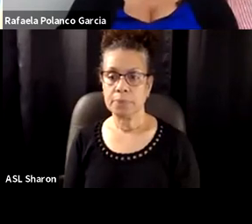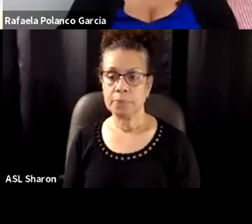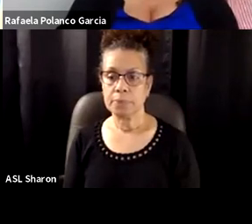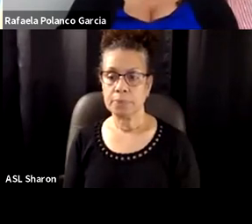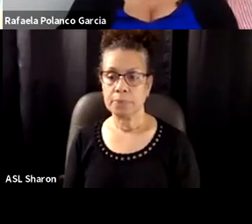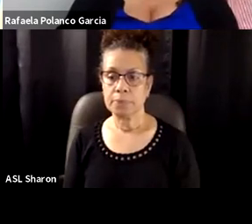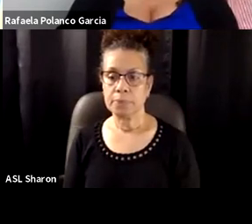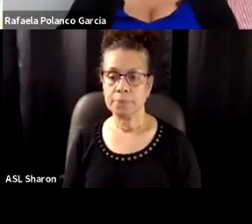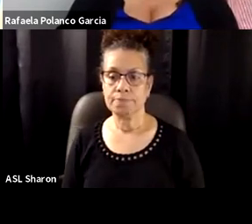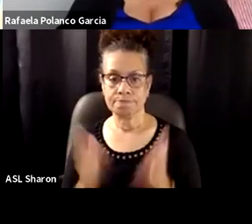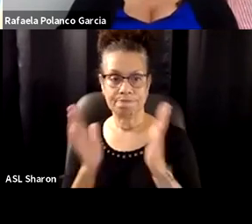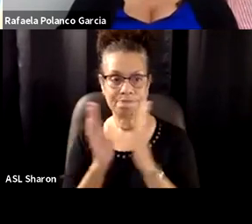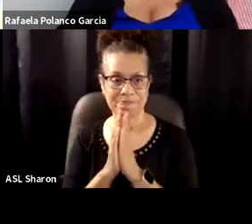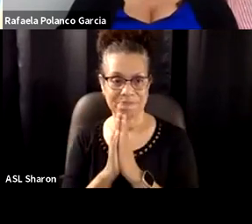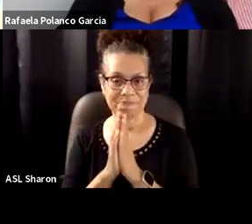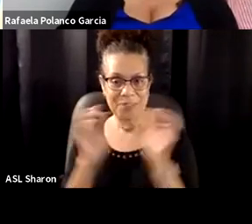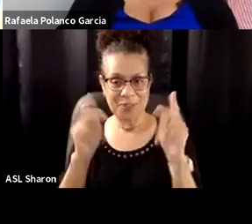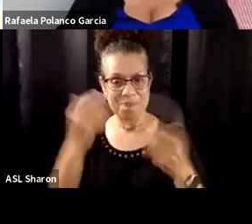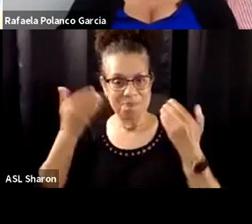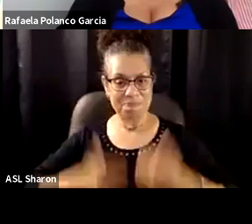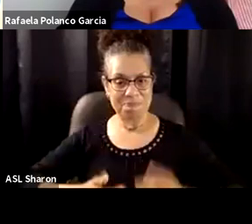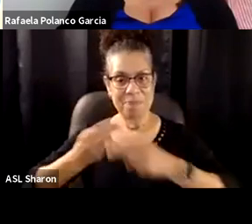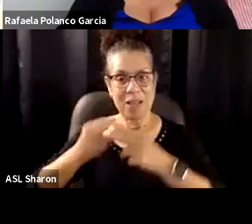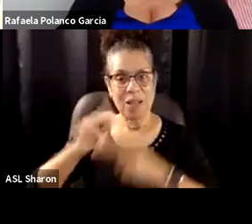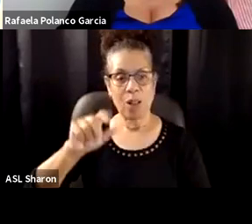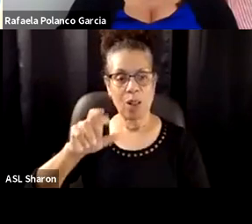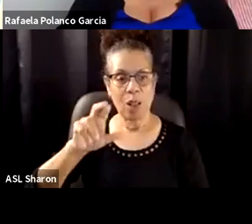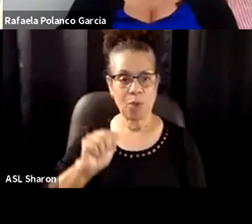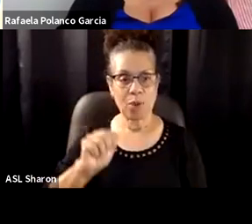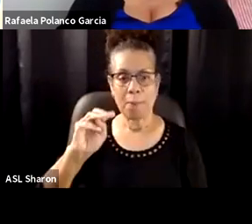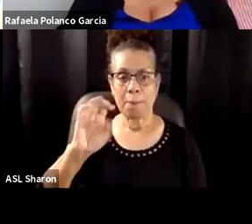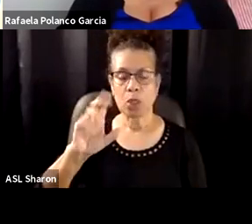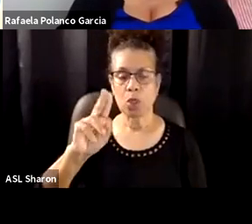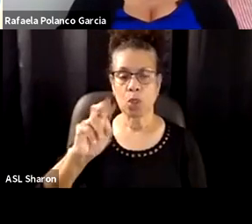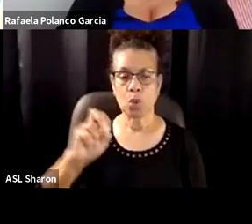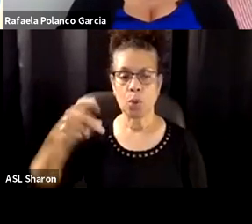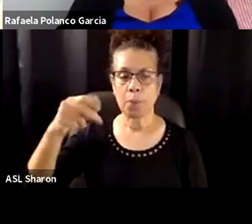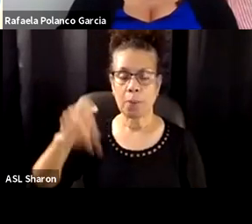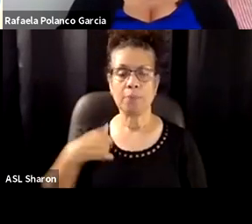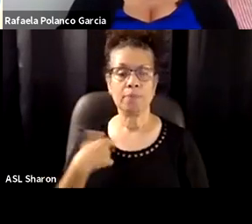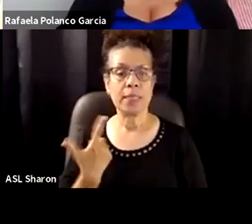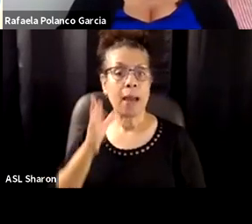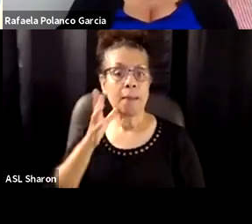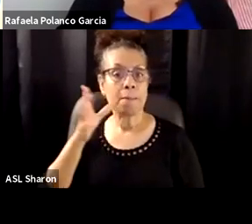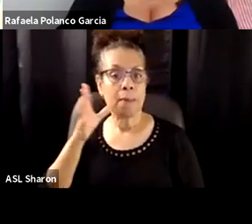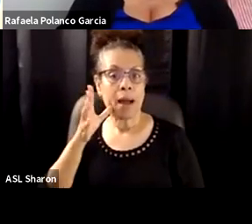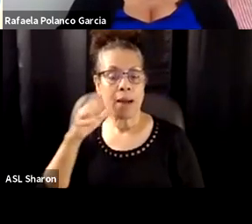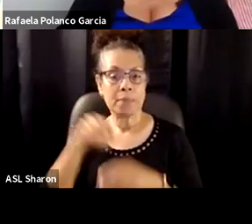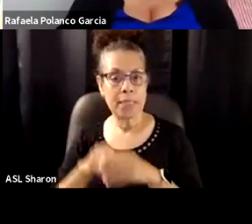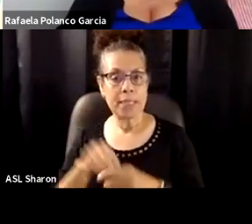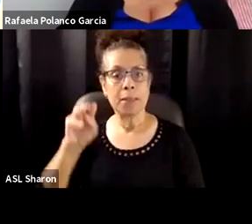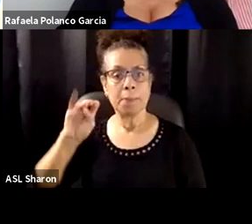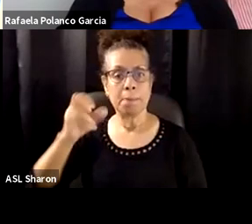okay um my name is laura mckeon poplin i'm a mission hill school parent and i live in jamaica